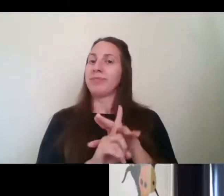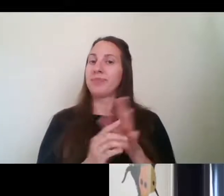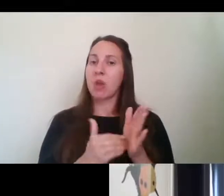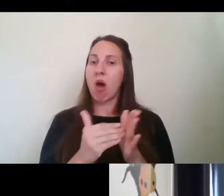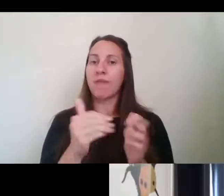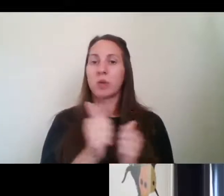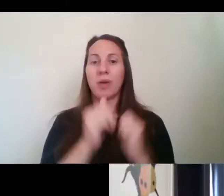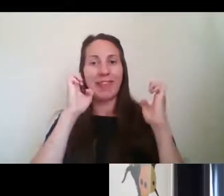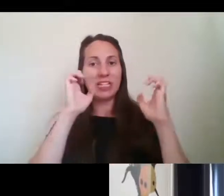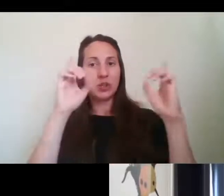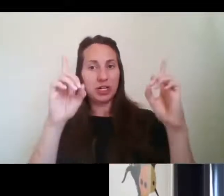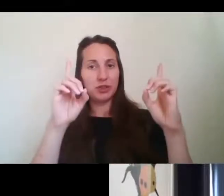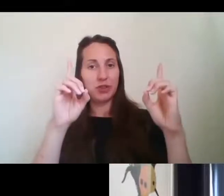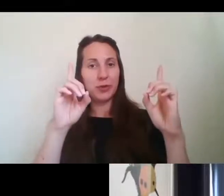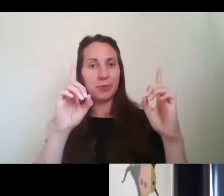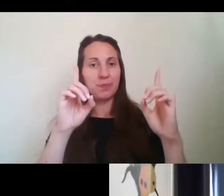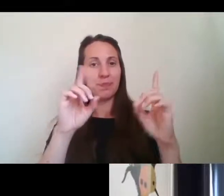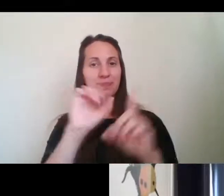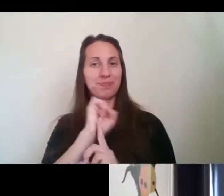educational context.